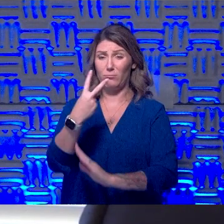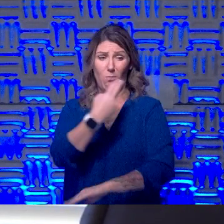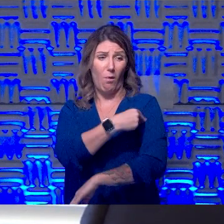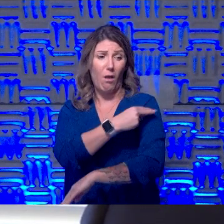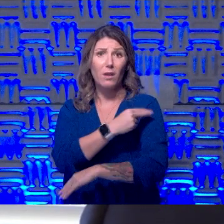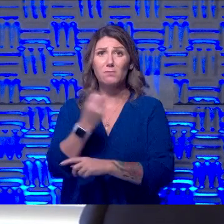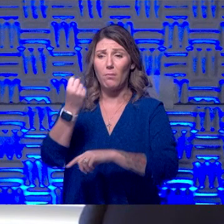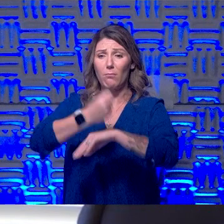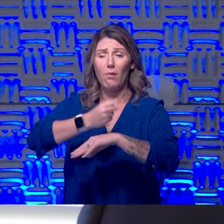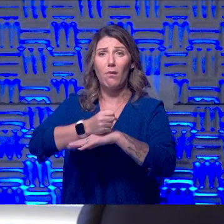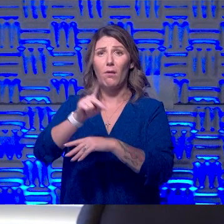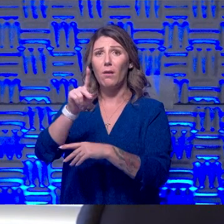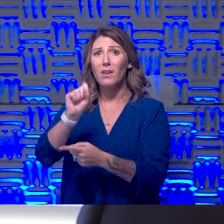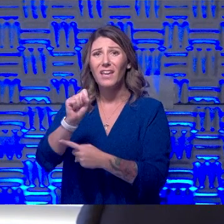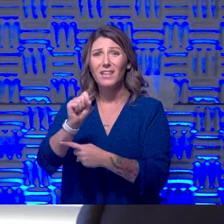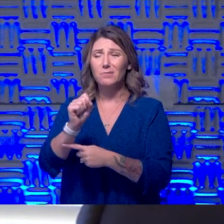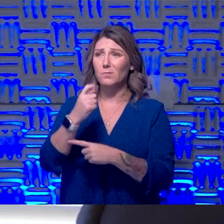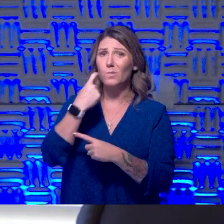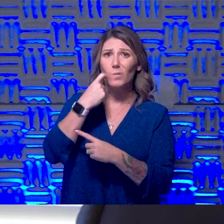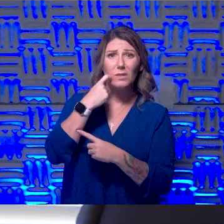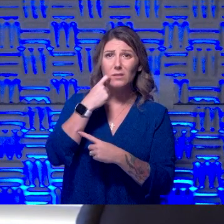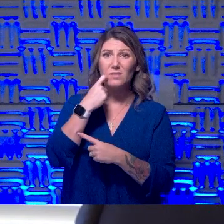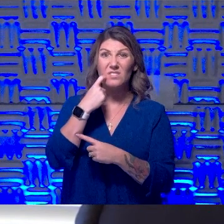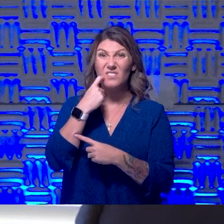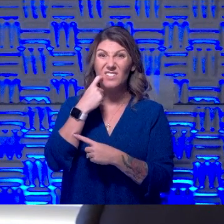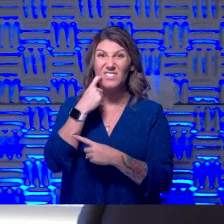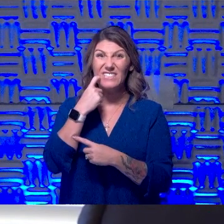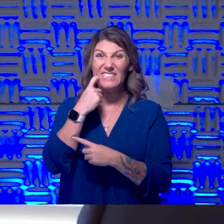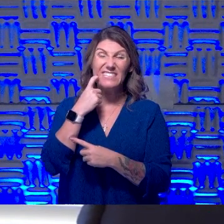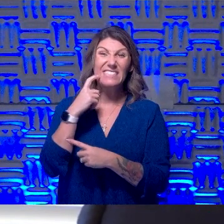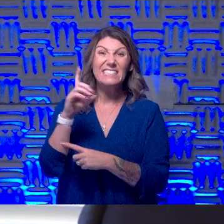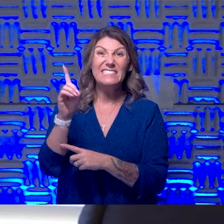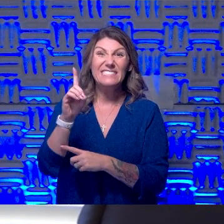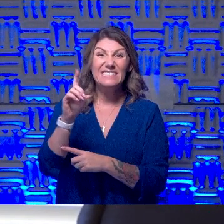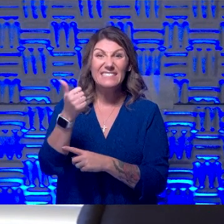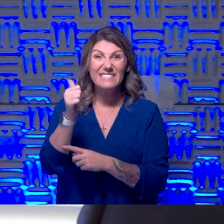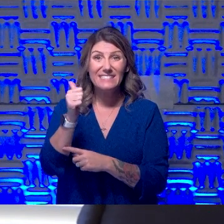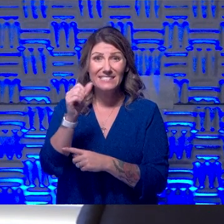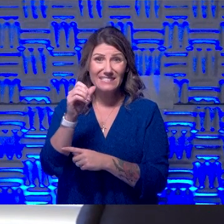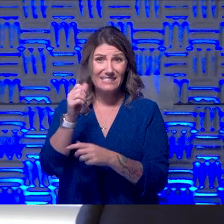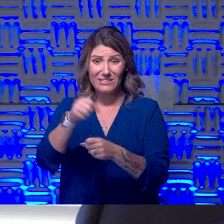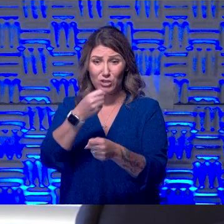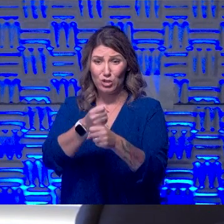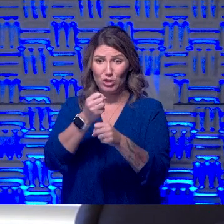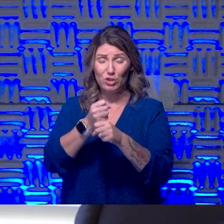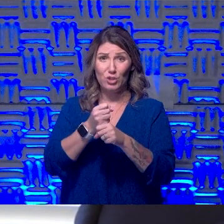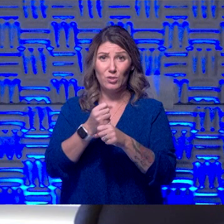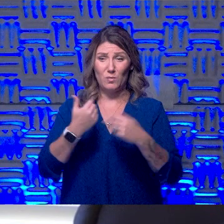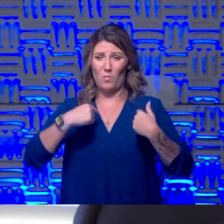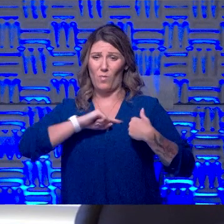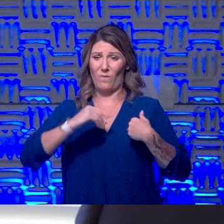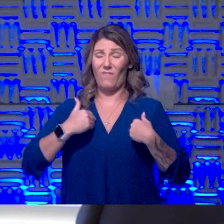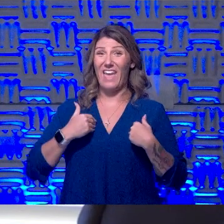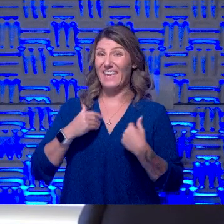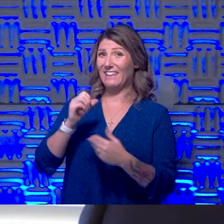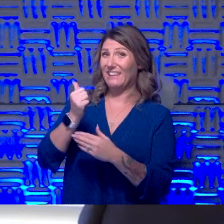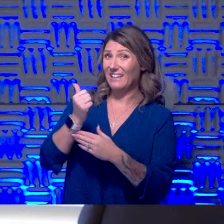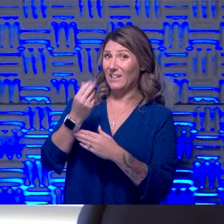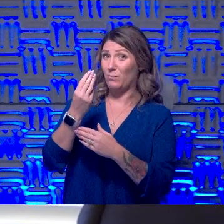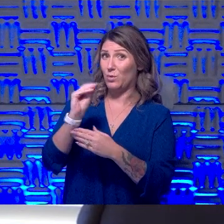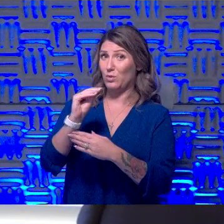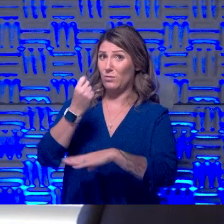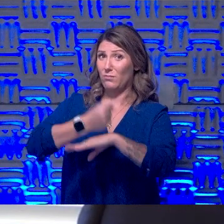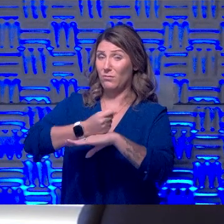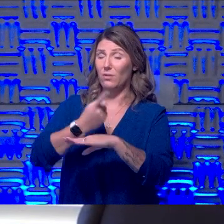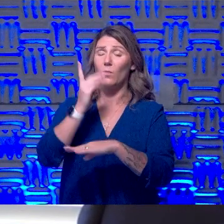in Kansas. Over the last decade, we've had over 10 rural hospitals in Missouri close. This will really help give